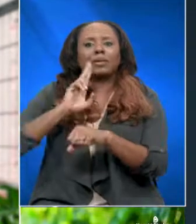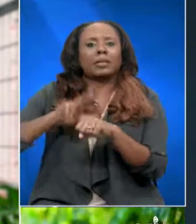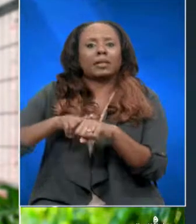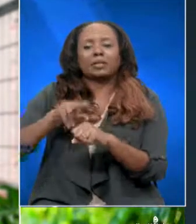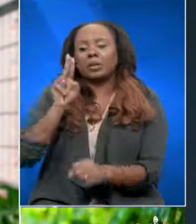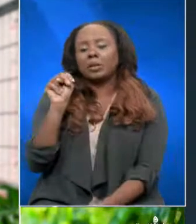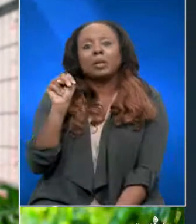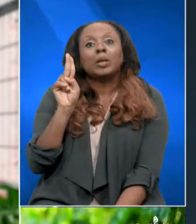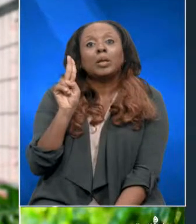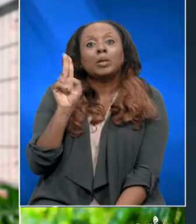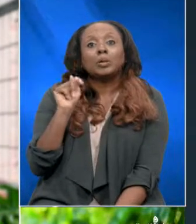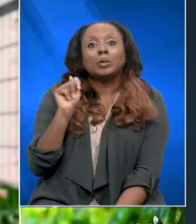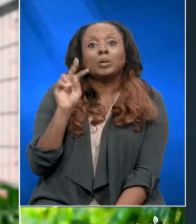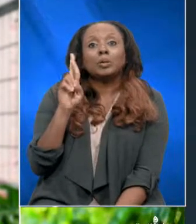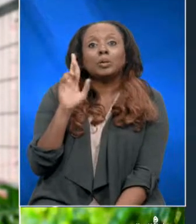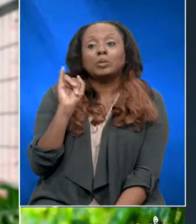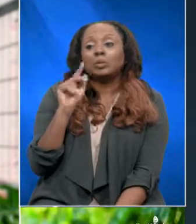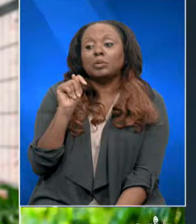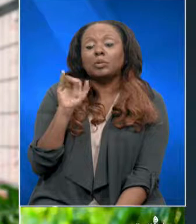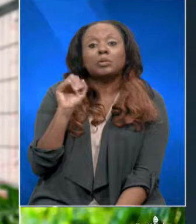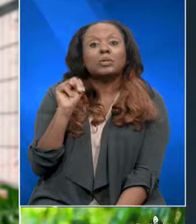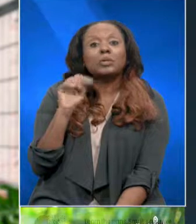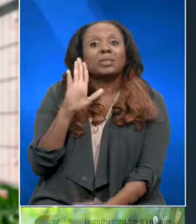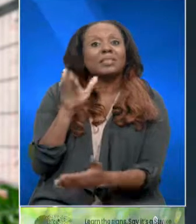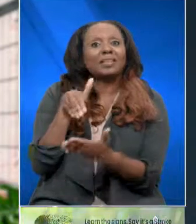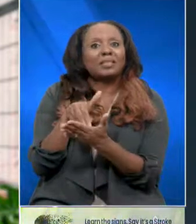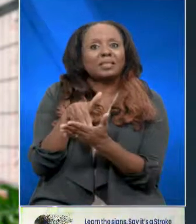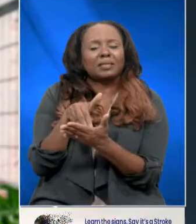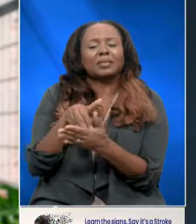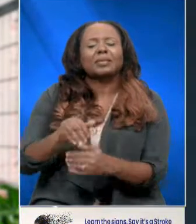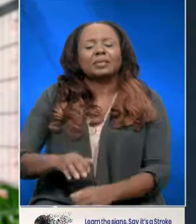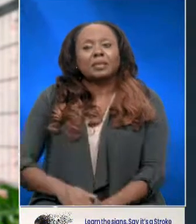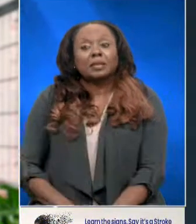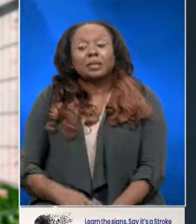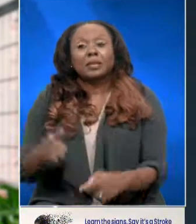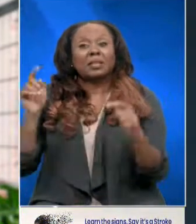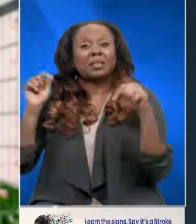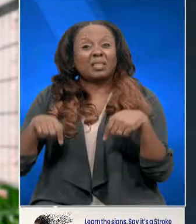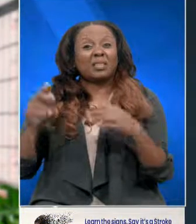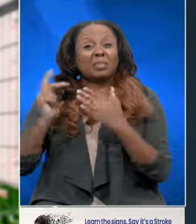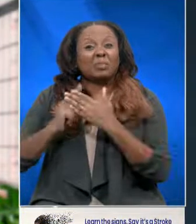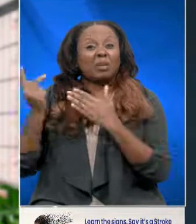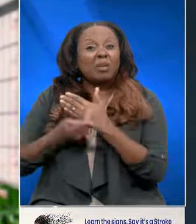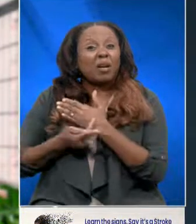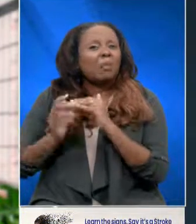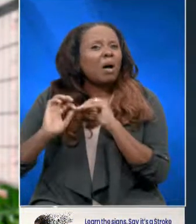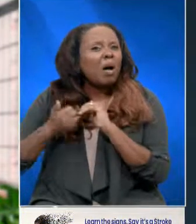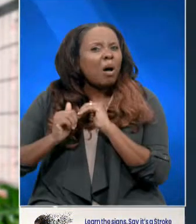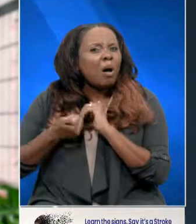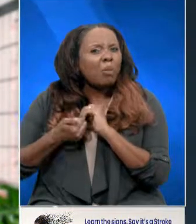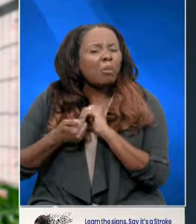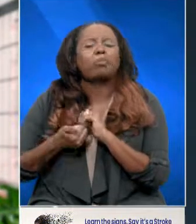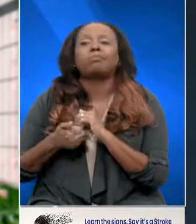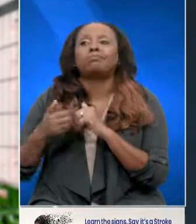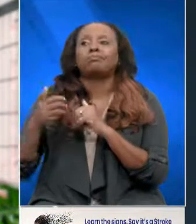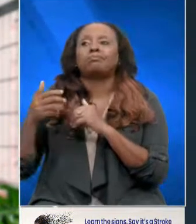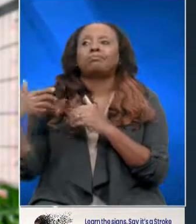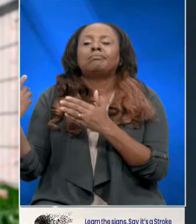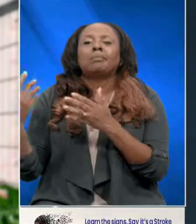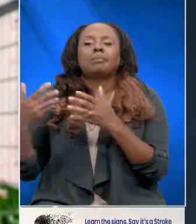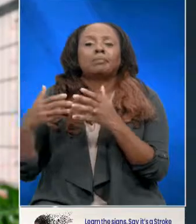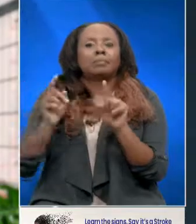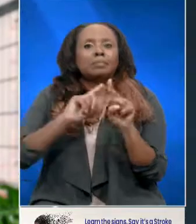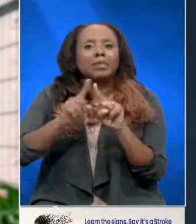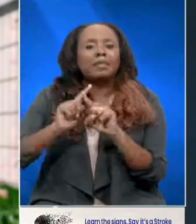Barbados. As you know, this program has been made possible because of the cooperation and collaboration of a number